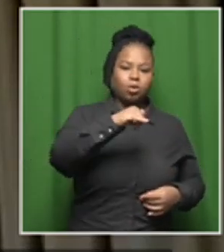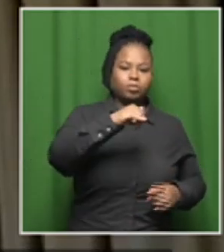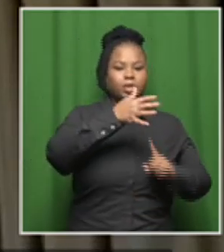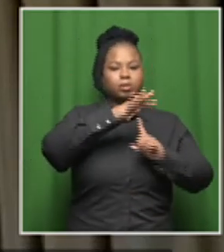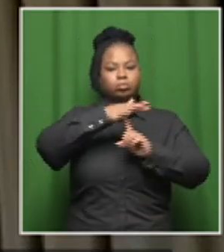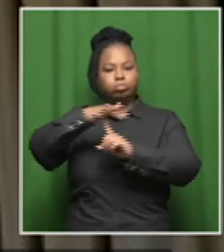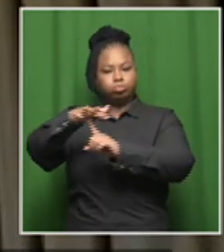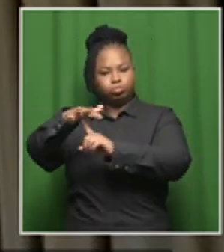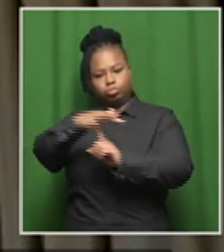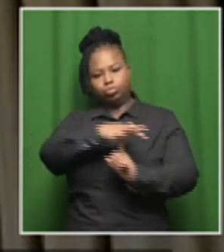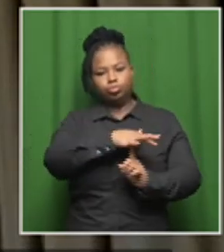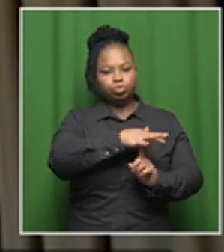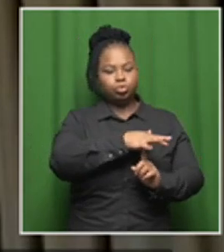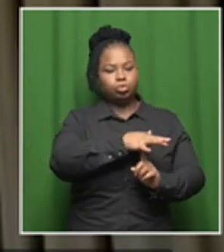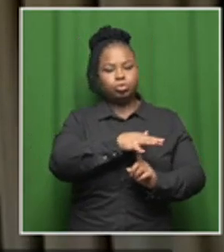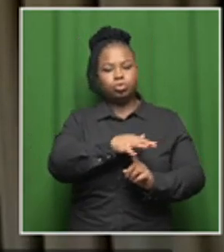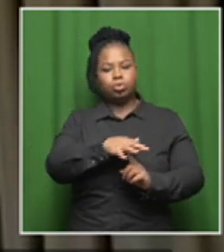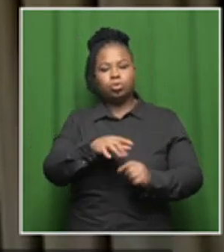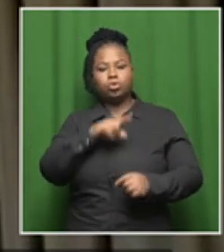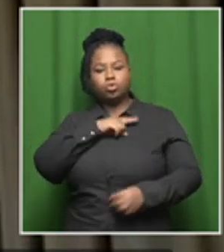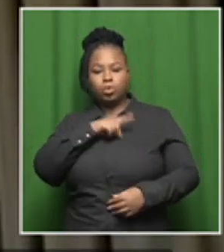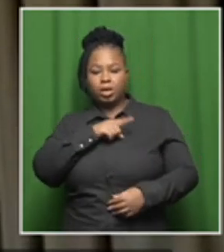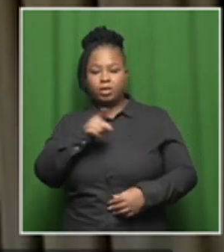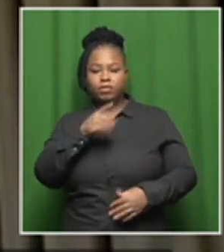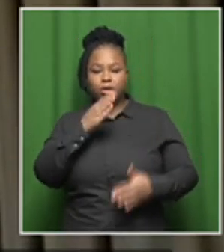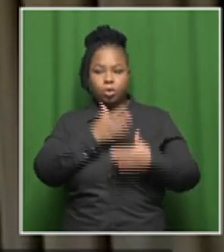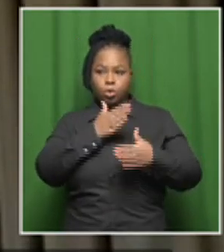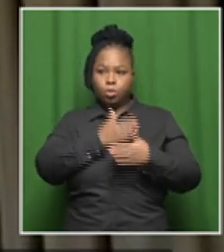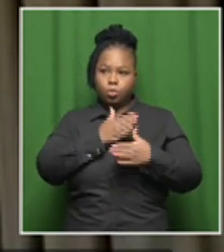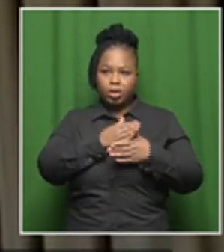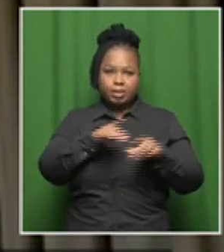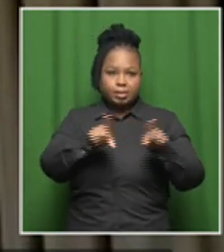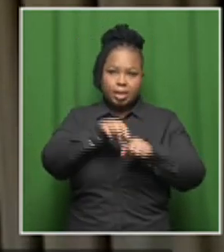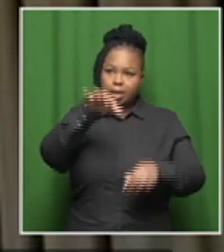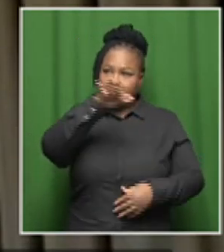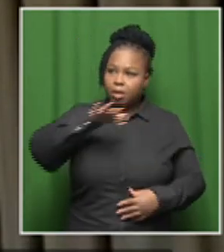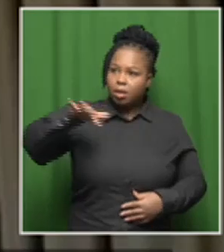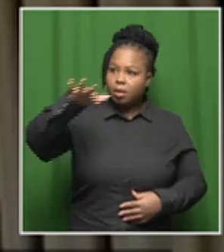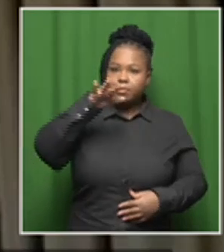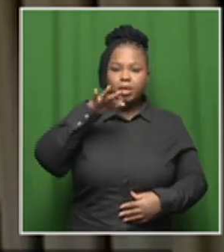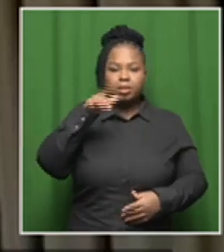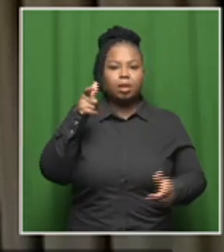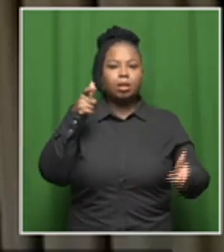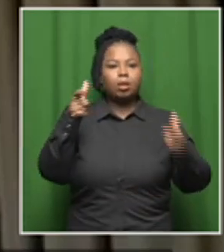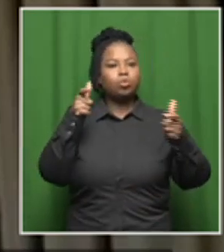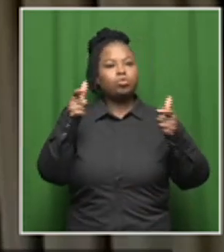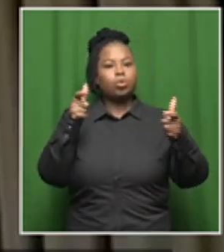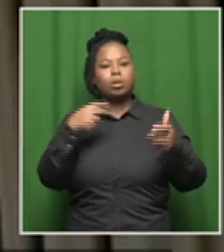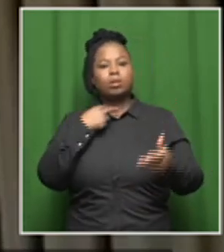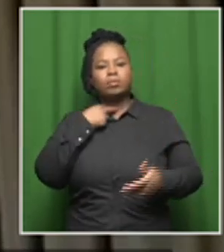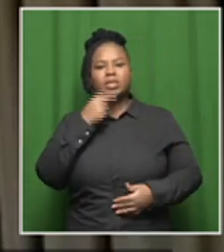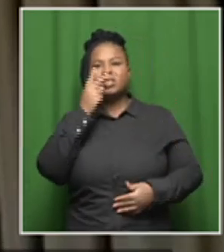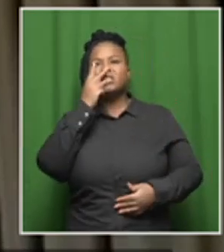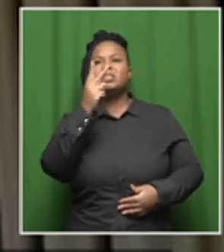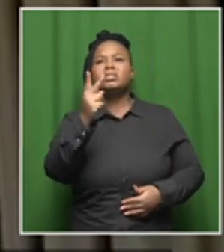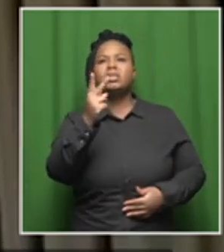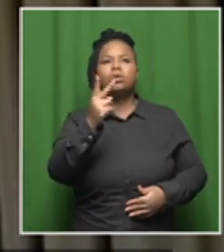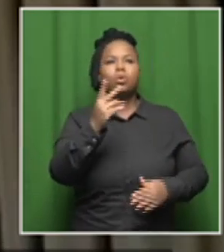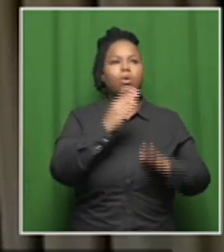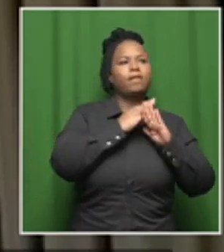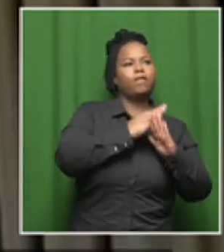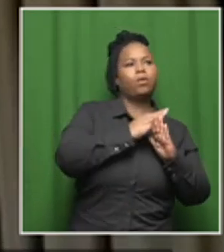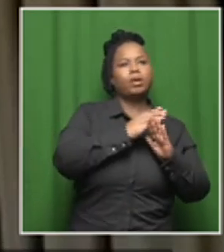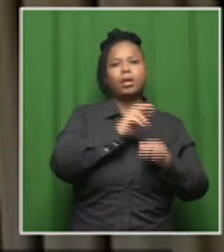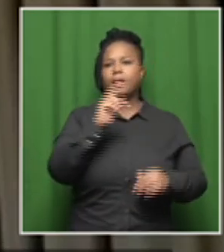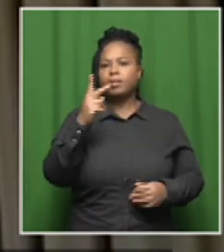fixed-wing aircraft. Because if they're operating autonomously, in other words, without a pilot, then how do they see and avoid other aircraft? This